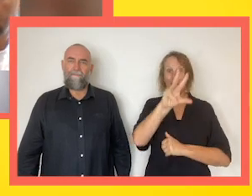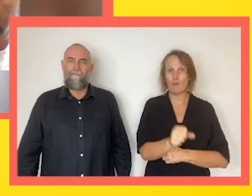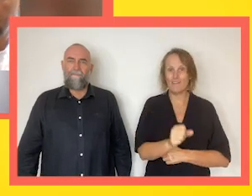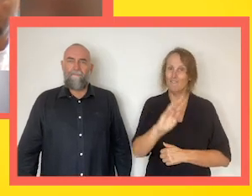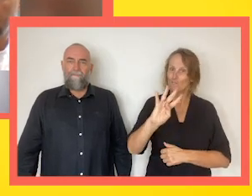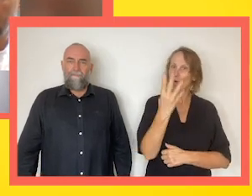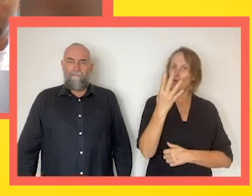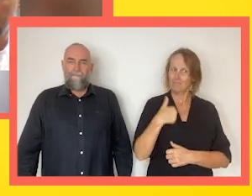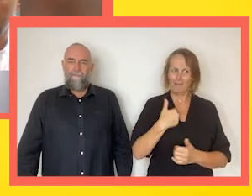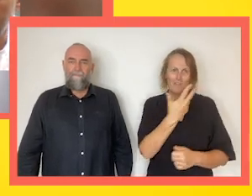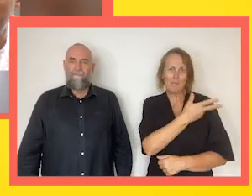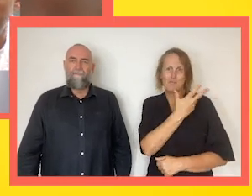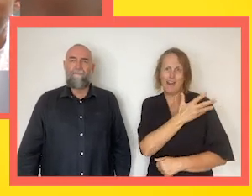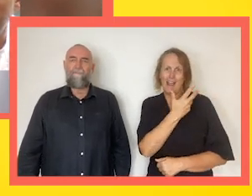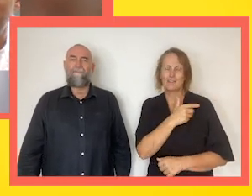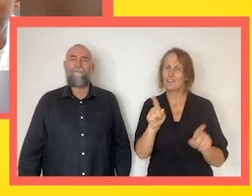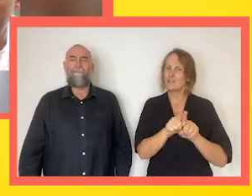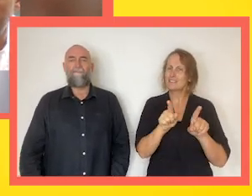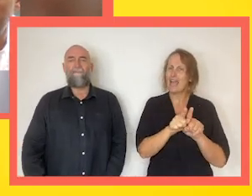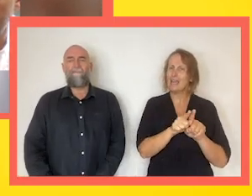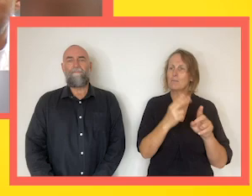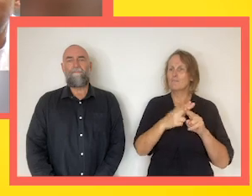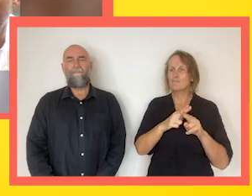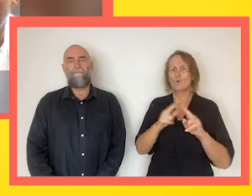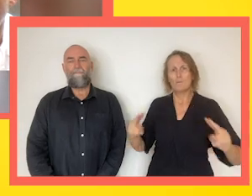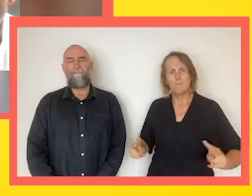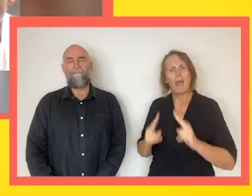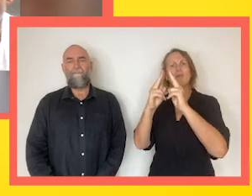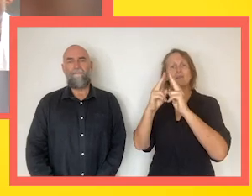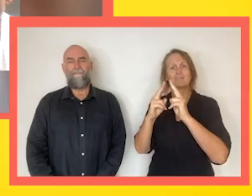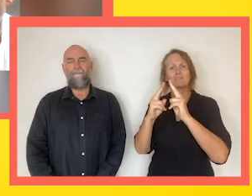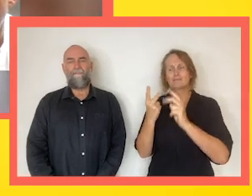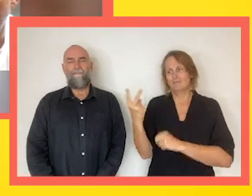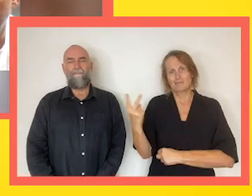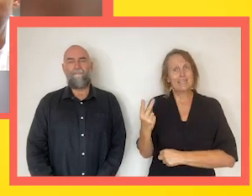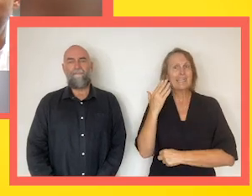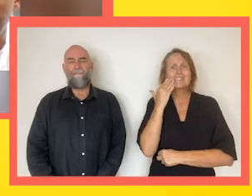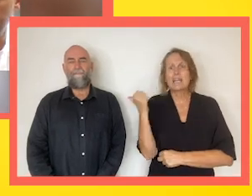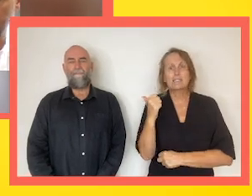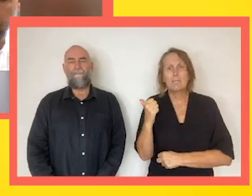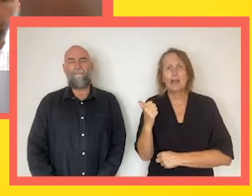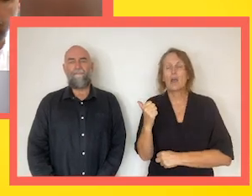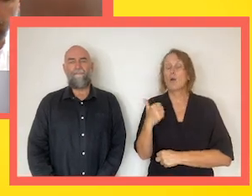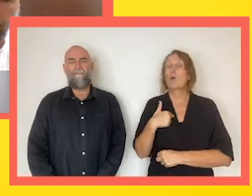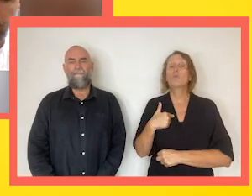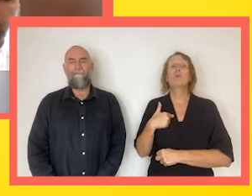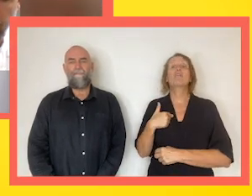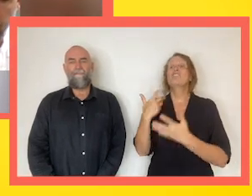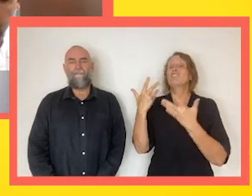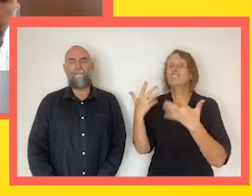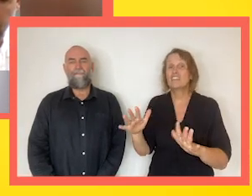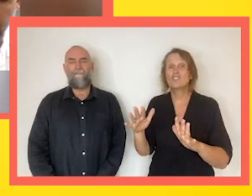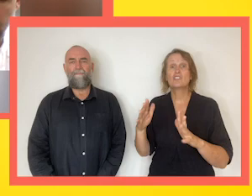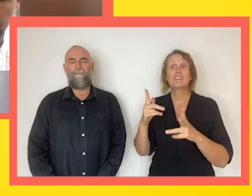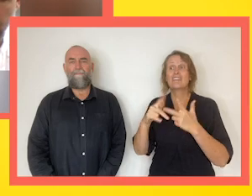debuted. And, I'm bringing that mentality into this with Jed, is that no matter what, when we get to that start line, then we cross that